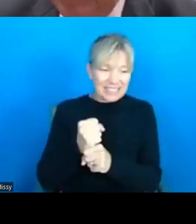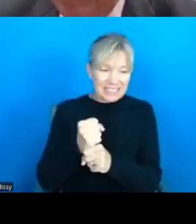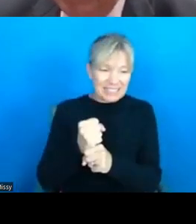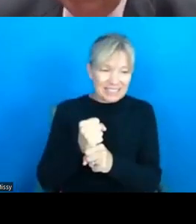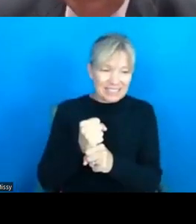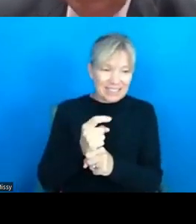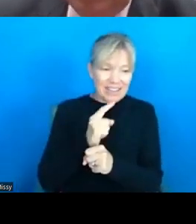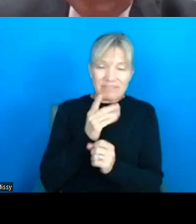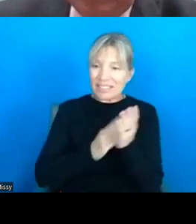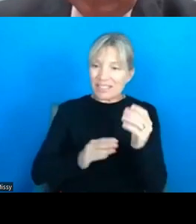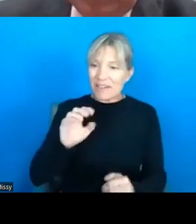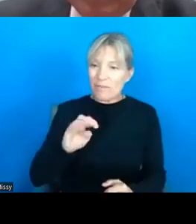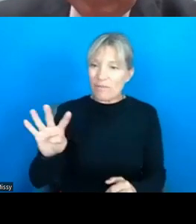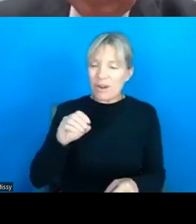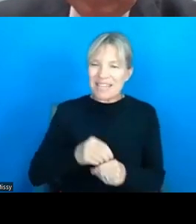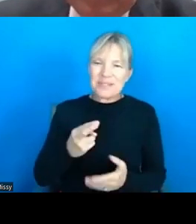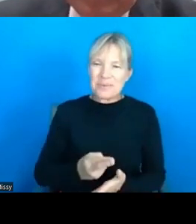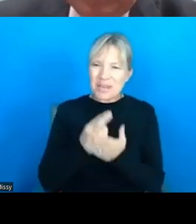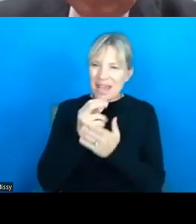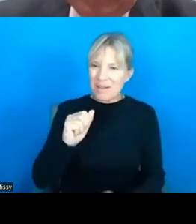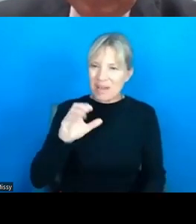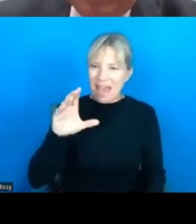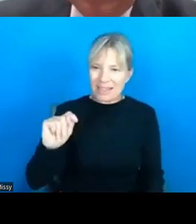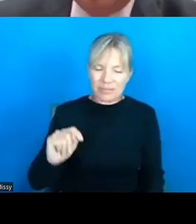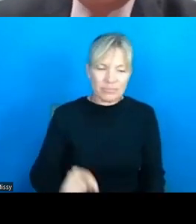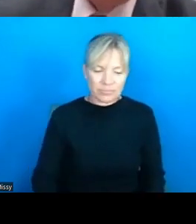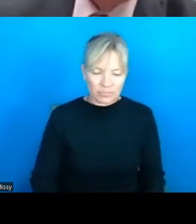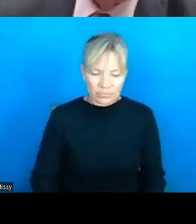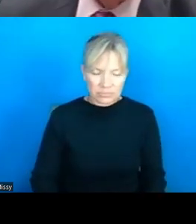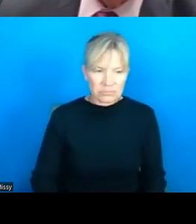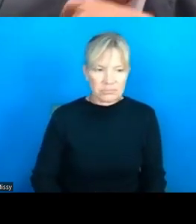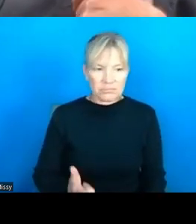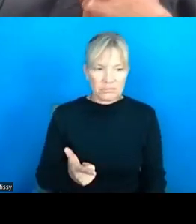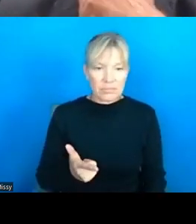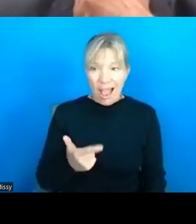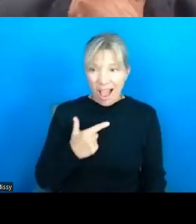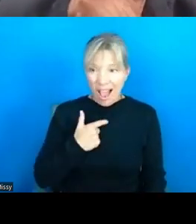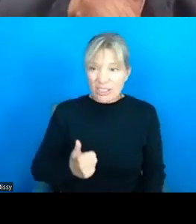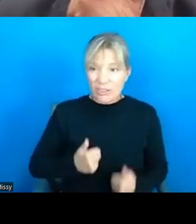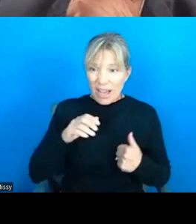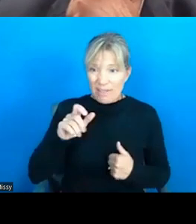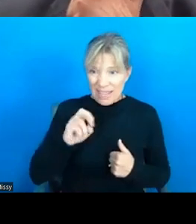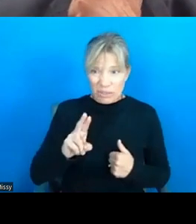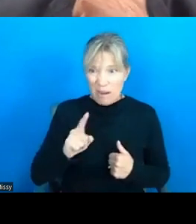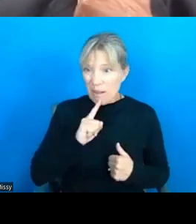of Section 504 of the Rehab Act. And I got to say, as a cancer survivor, I'm just glad I'm